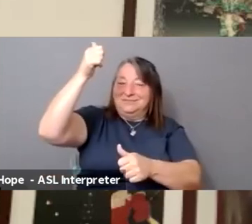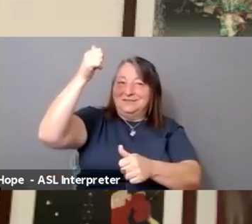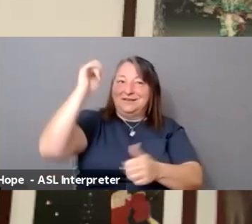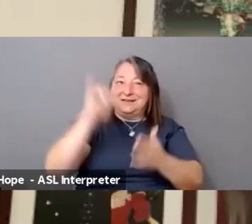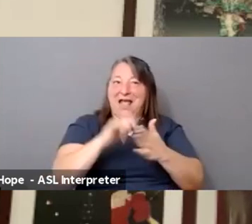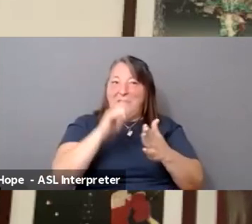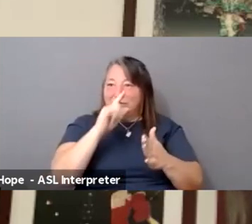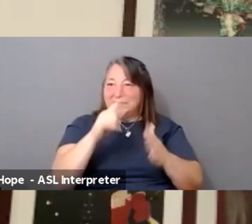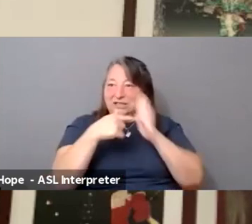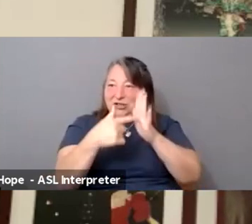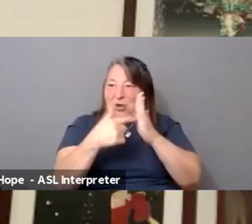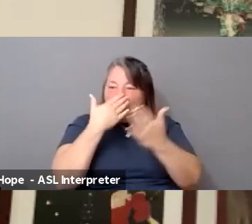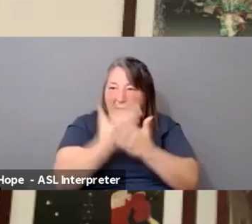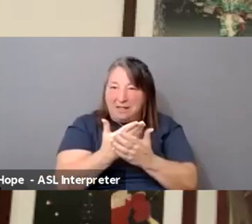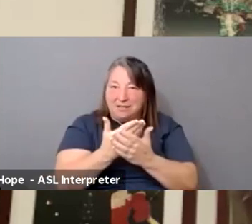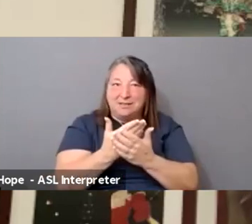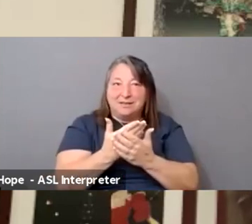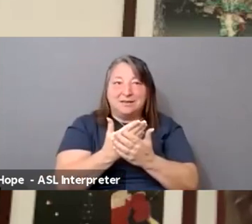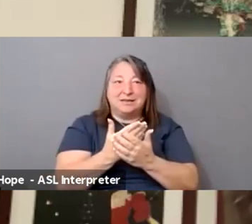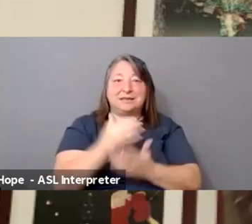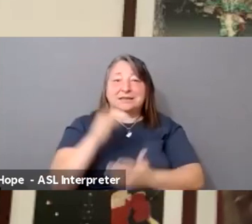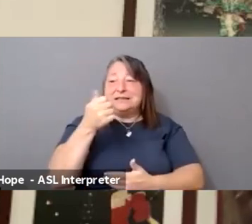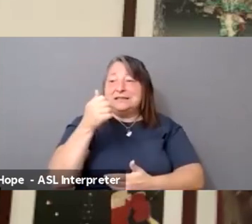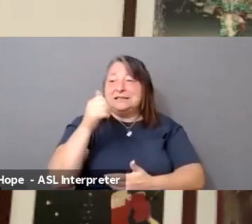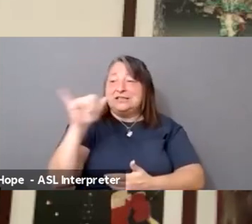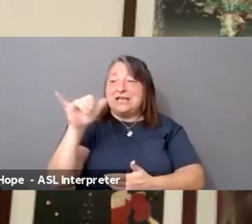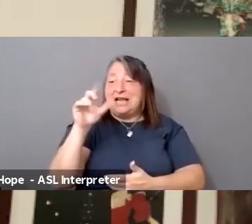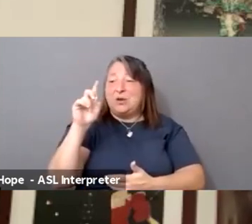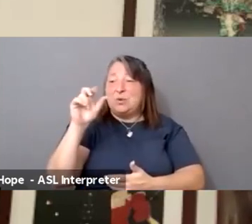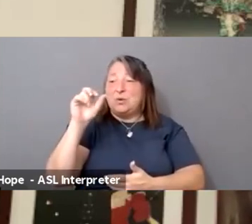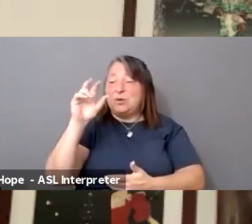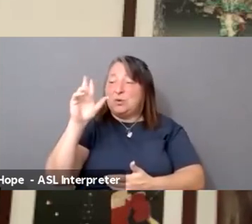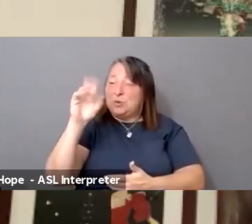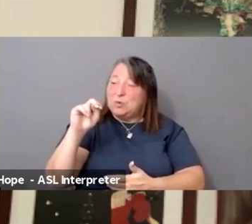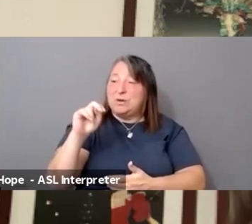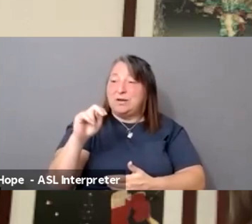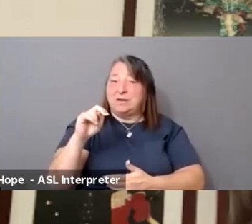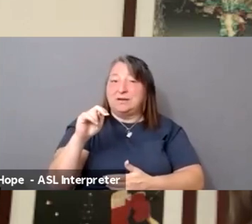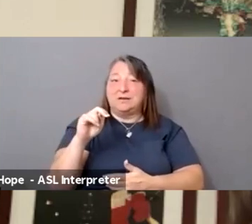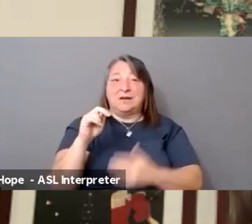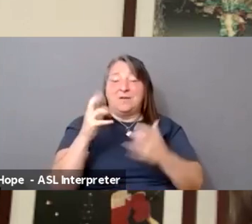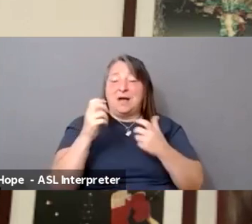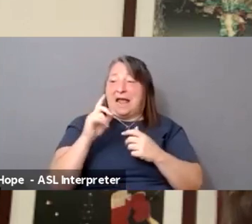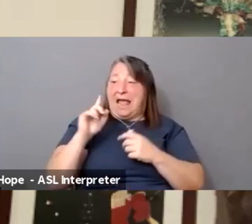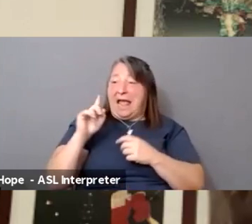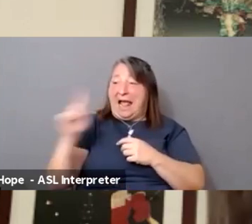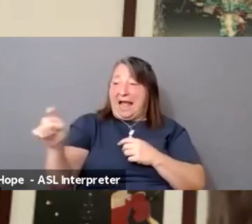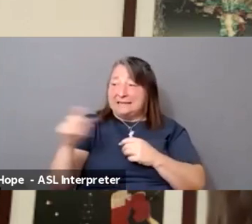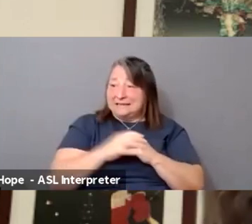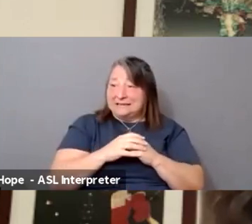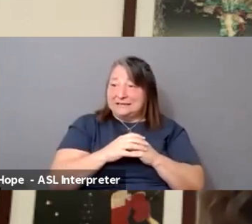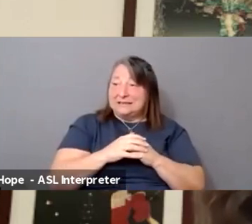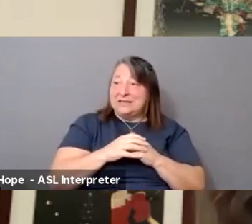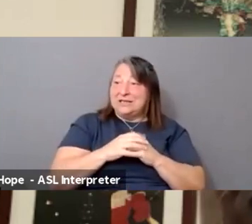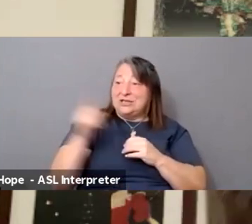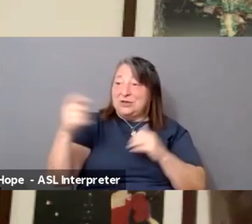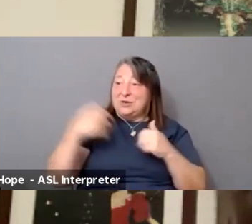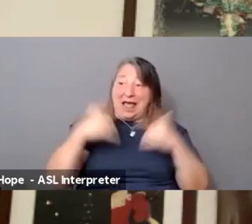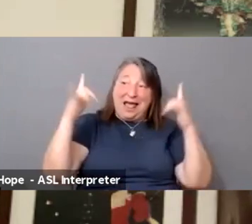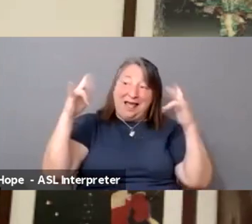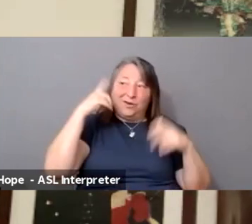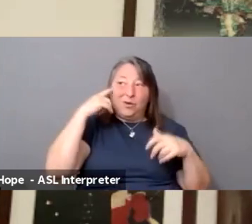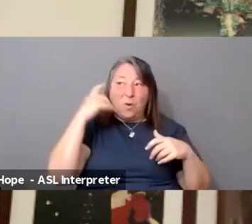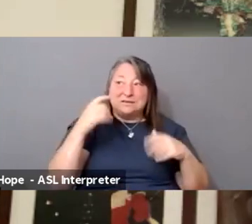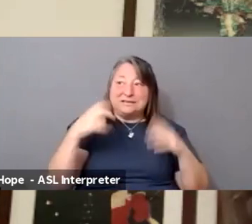well. And Jae-yoon, I'm going to go over to you because, you know, you have the golden ticket. I mean, you're